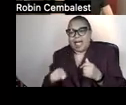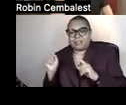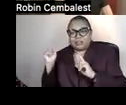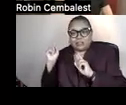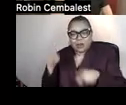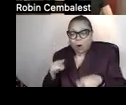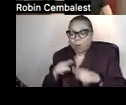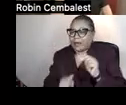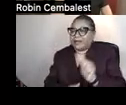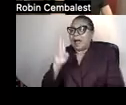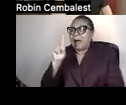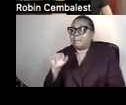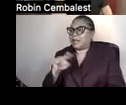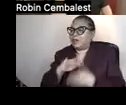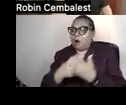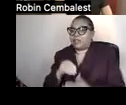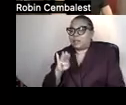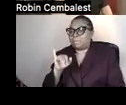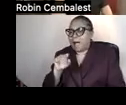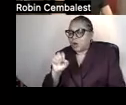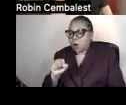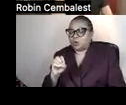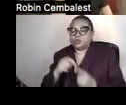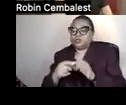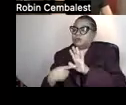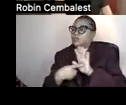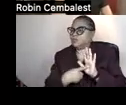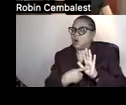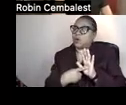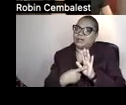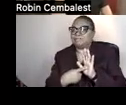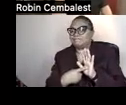in and update all the bios to reflect